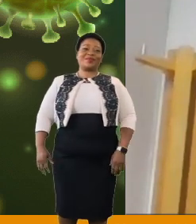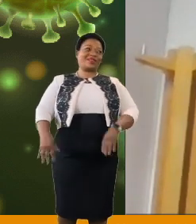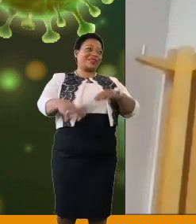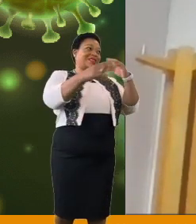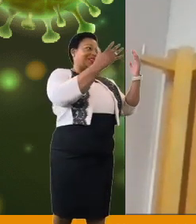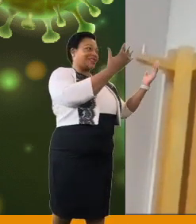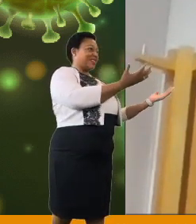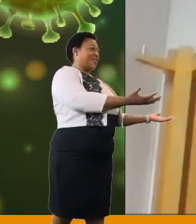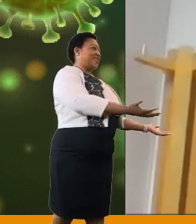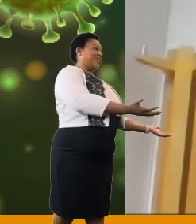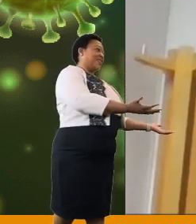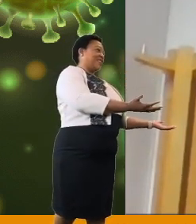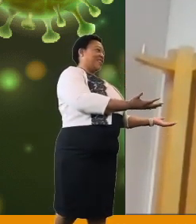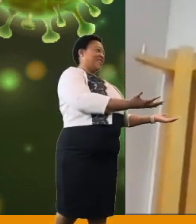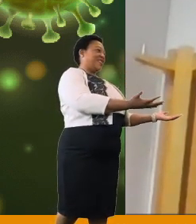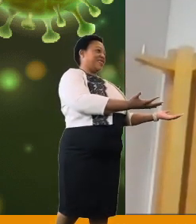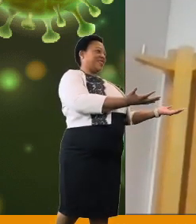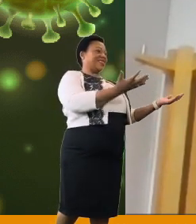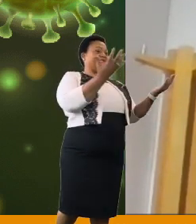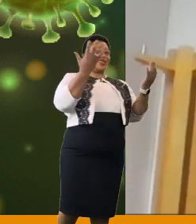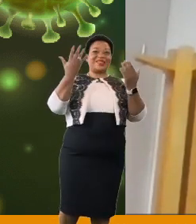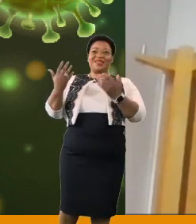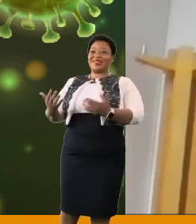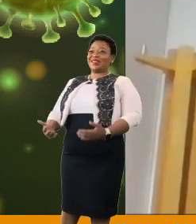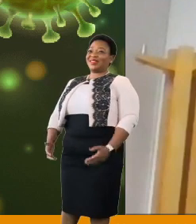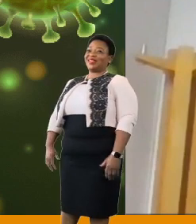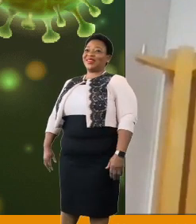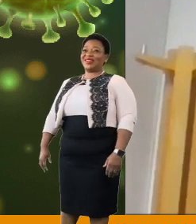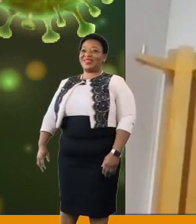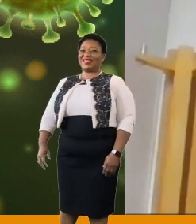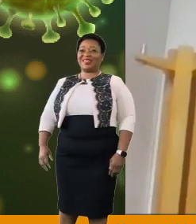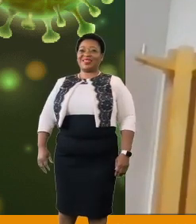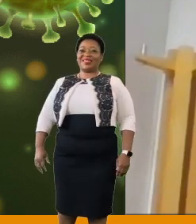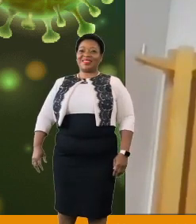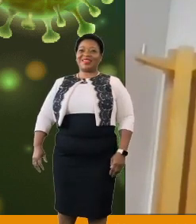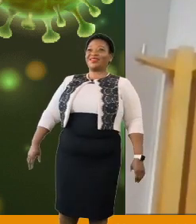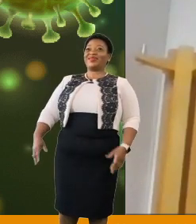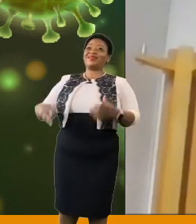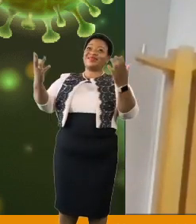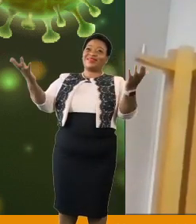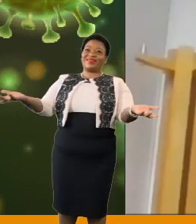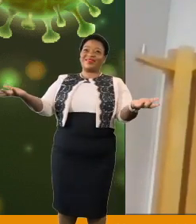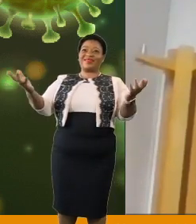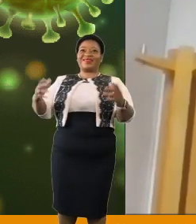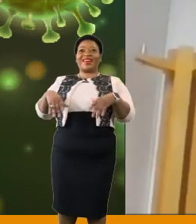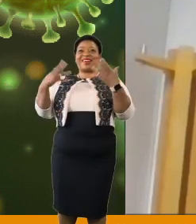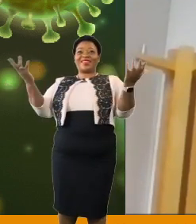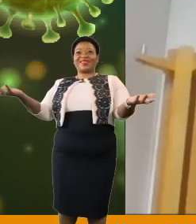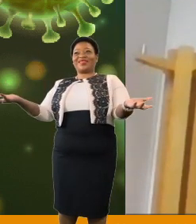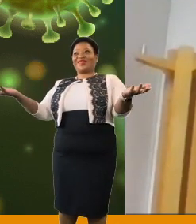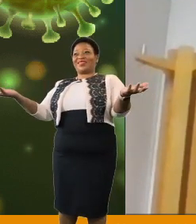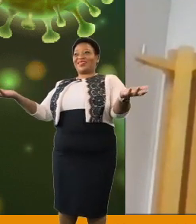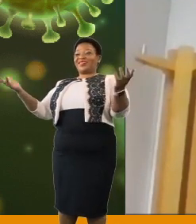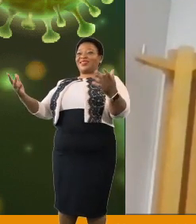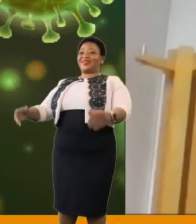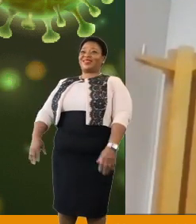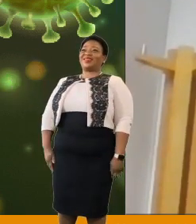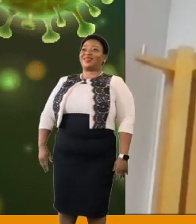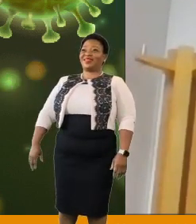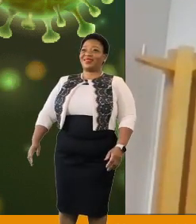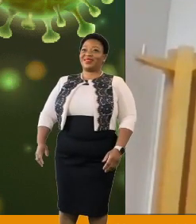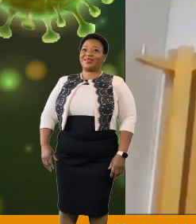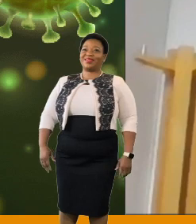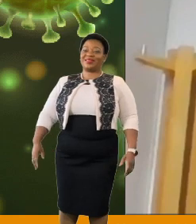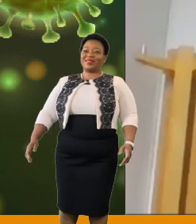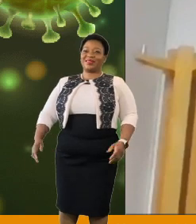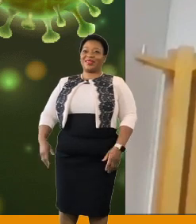phases. Because if the business, let's say, for example, the businesses are allowed to operate as